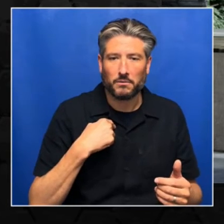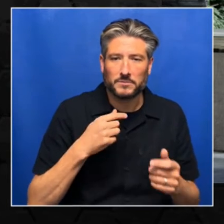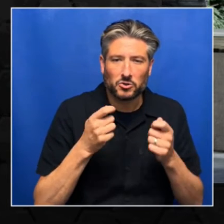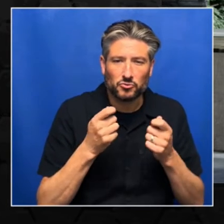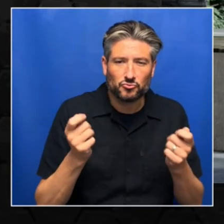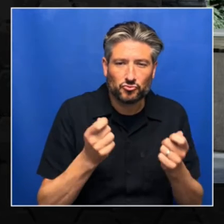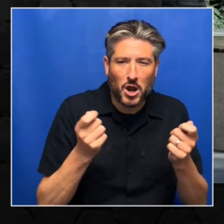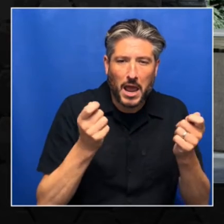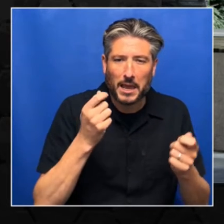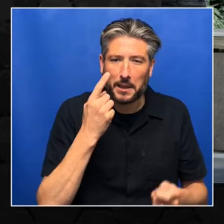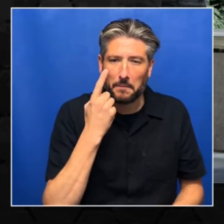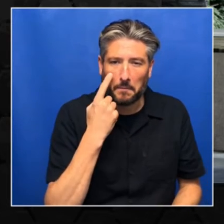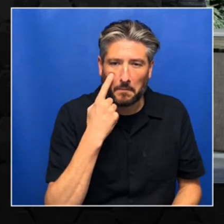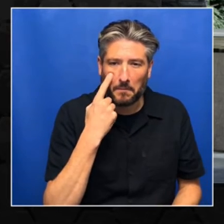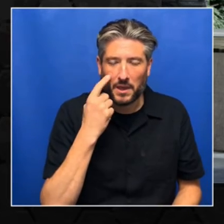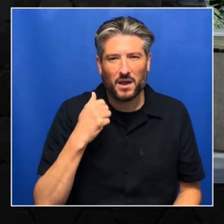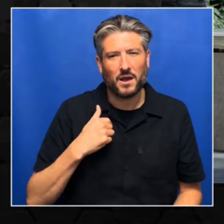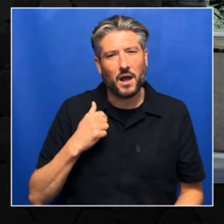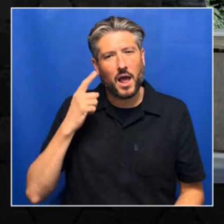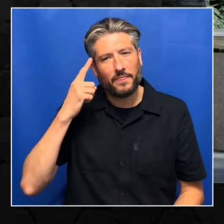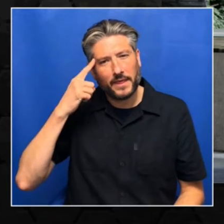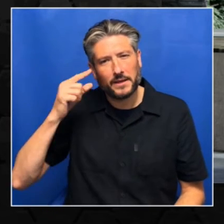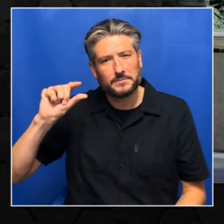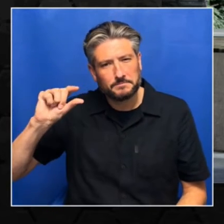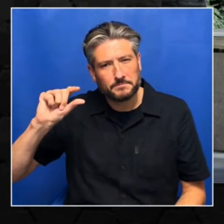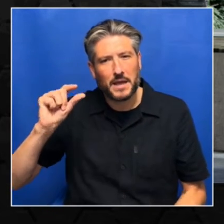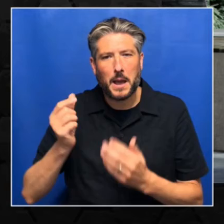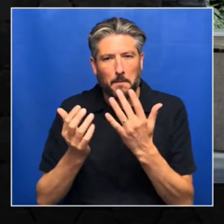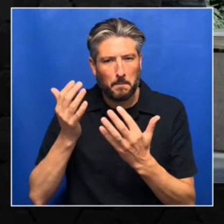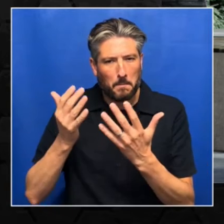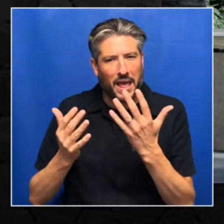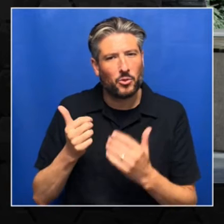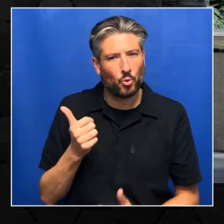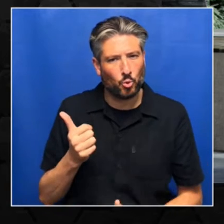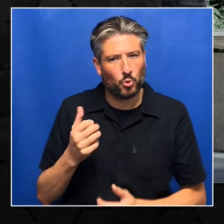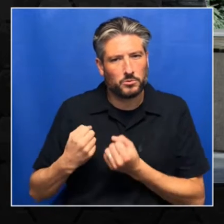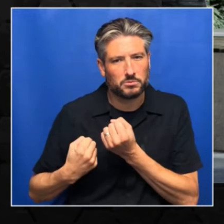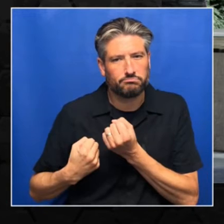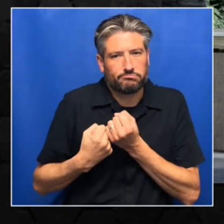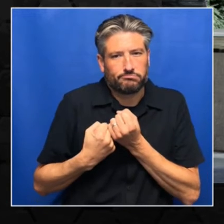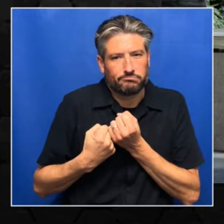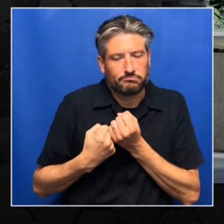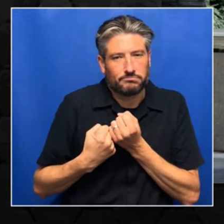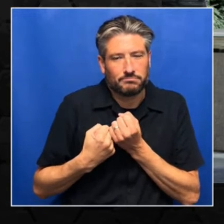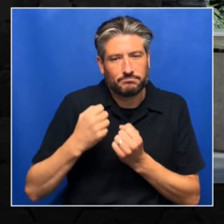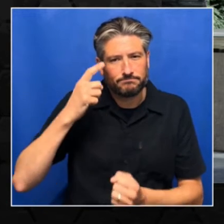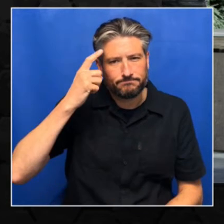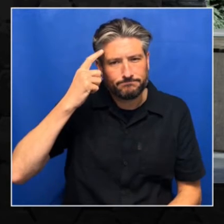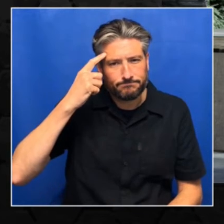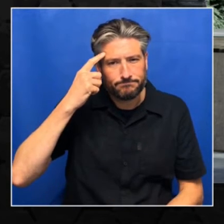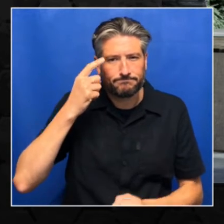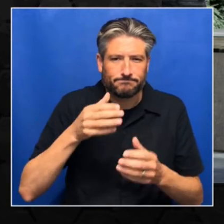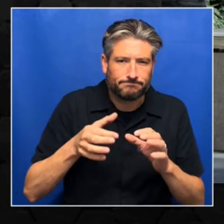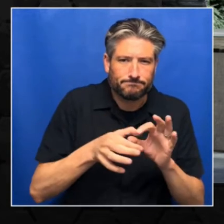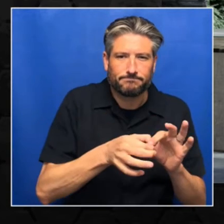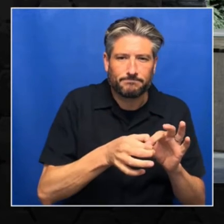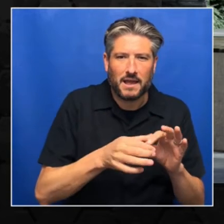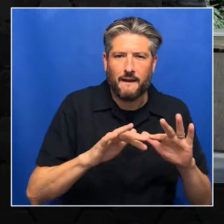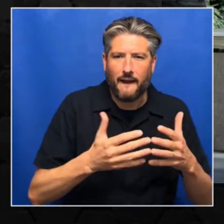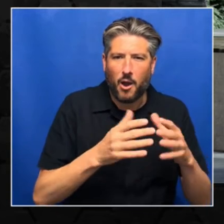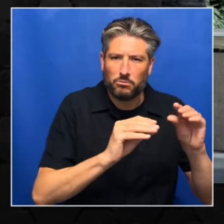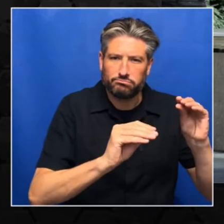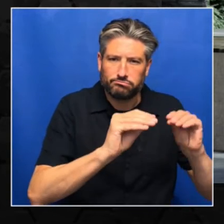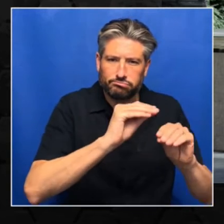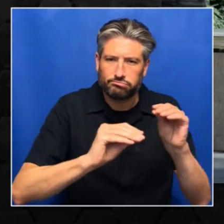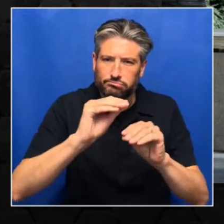of maths, which is super helpful in case I want to customize the algorithm, or probably do some pre-processing